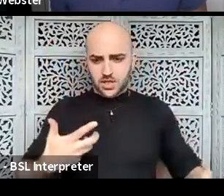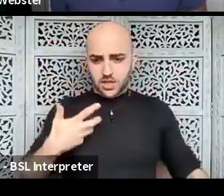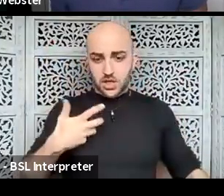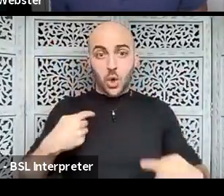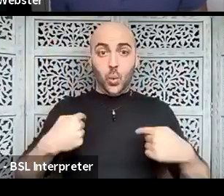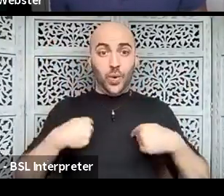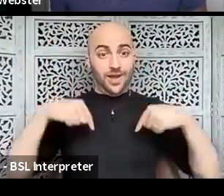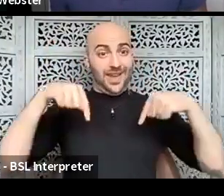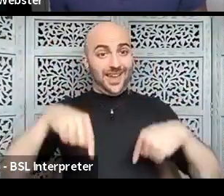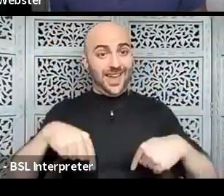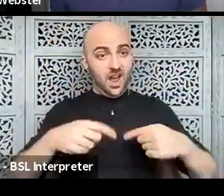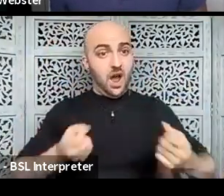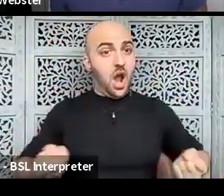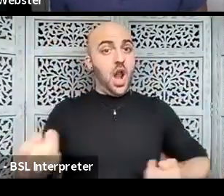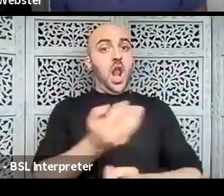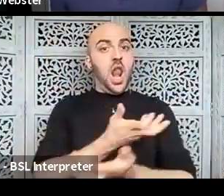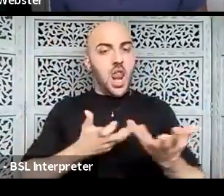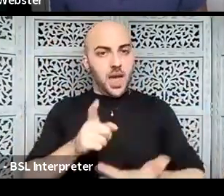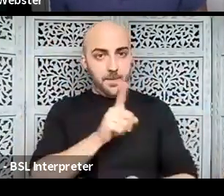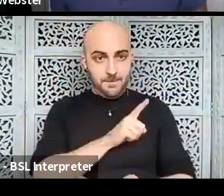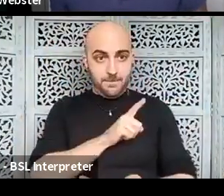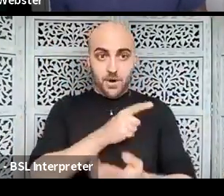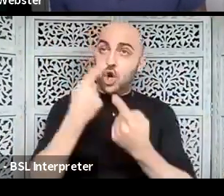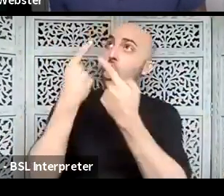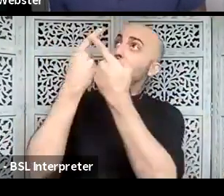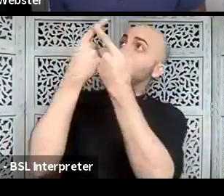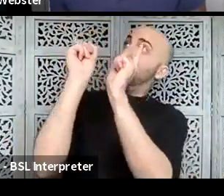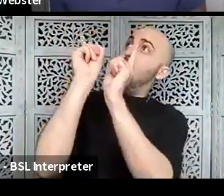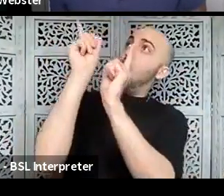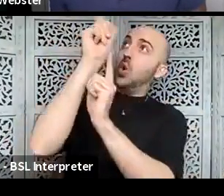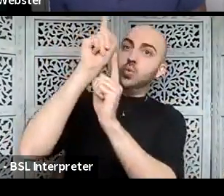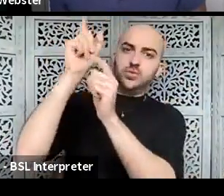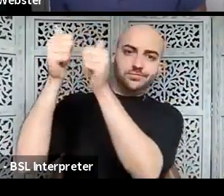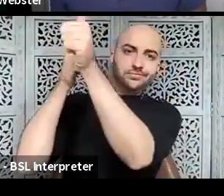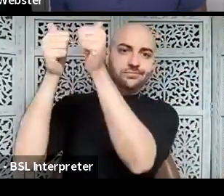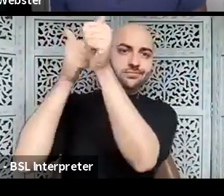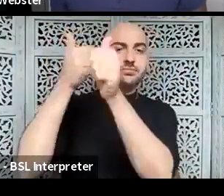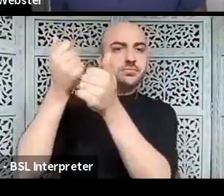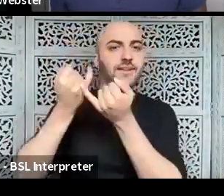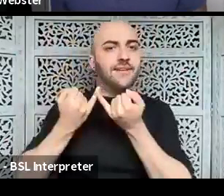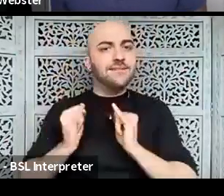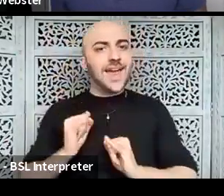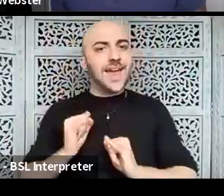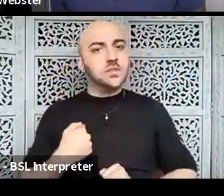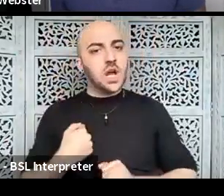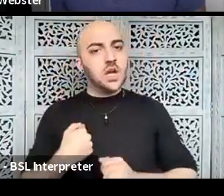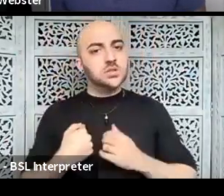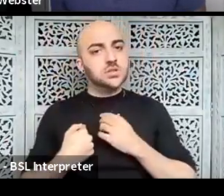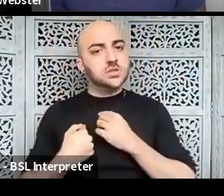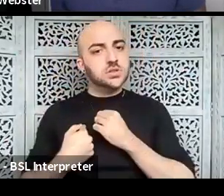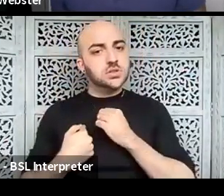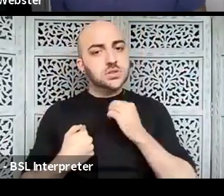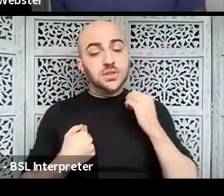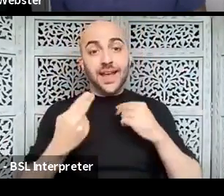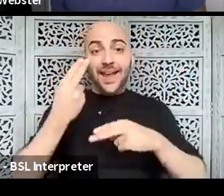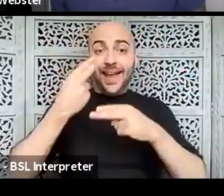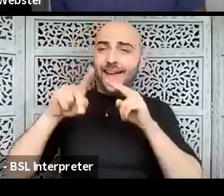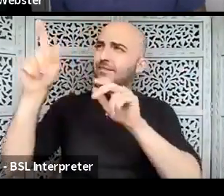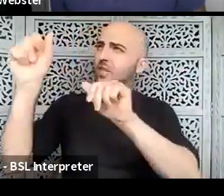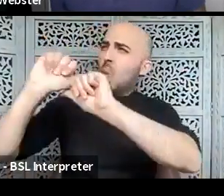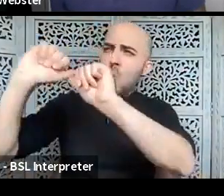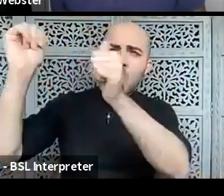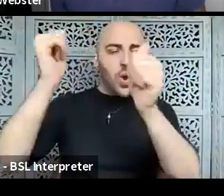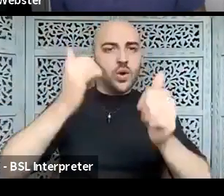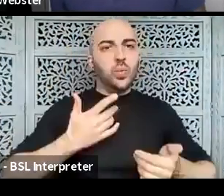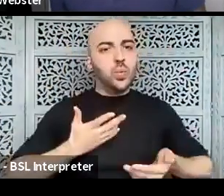because I feel like all of those institutions have failed us. We wouldn't have had to stand up if everyone was doing their job. And I've said